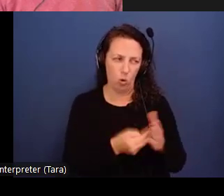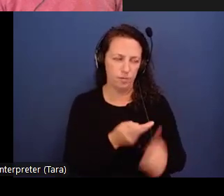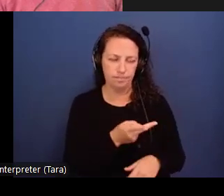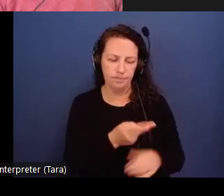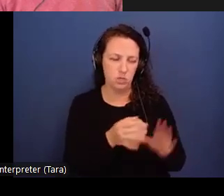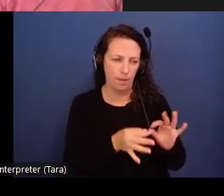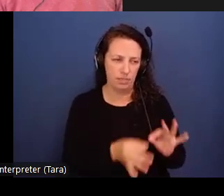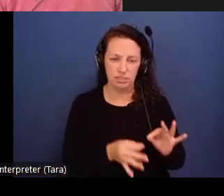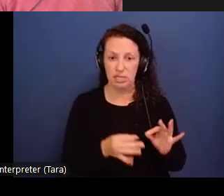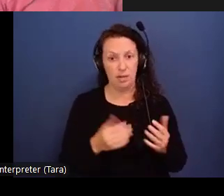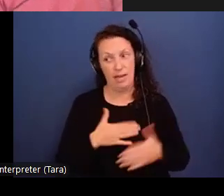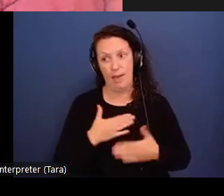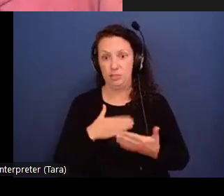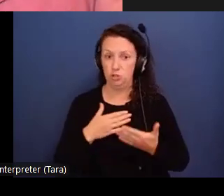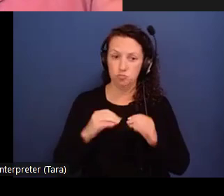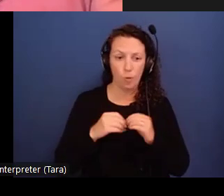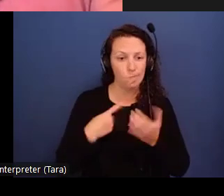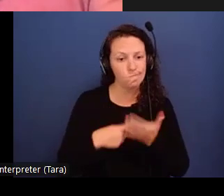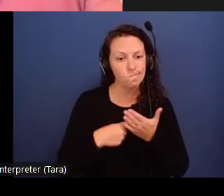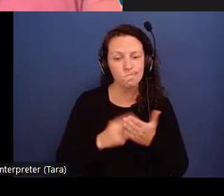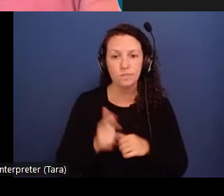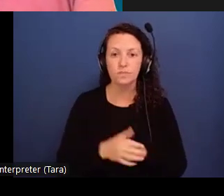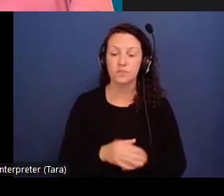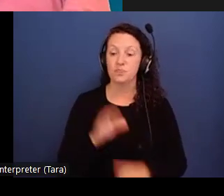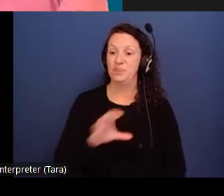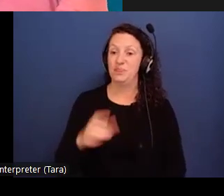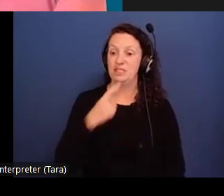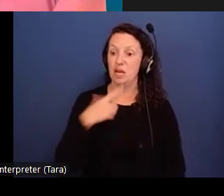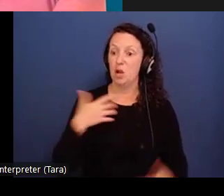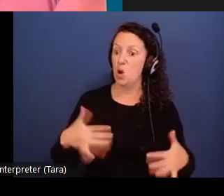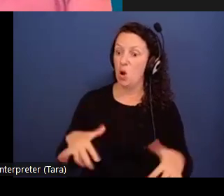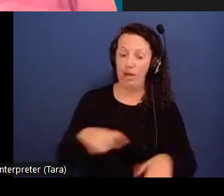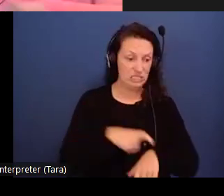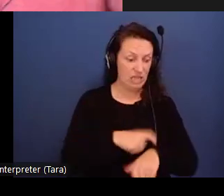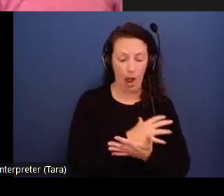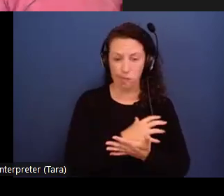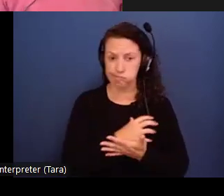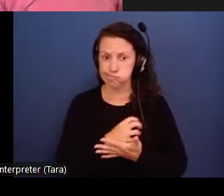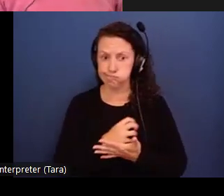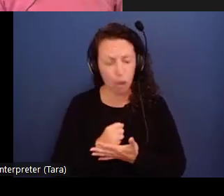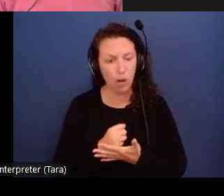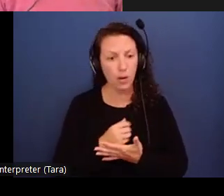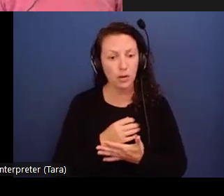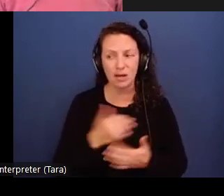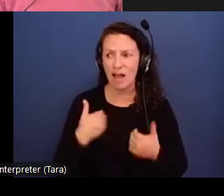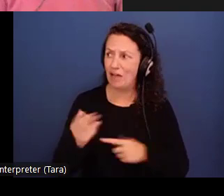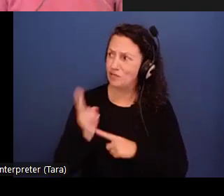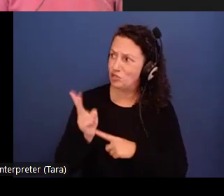further on. Wow. Oh my gosh, can you believe it? We're almost out of time. We have 2 Wow.